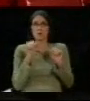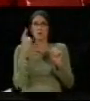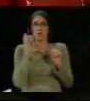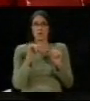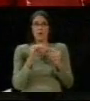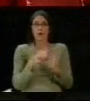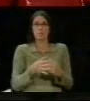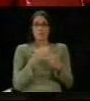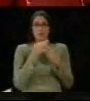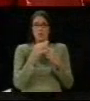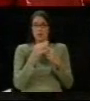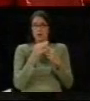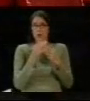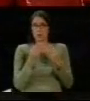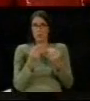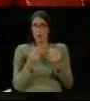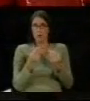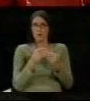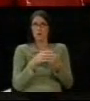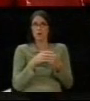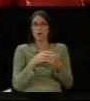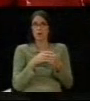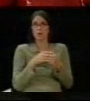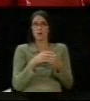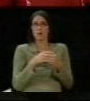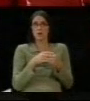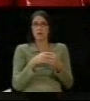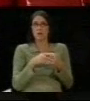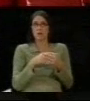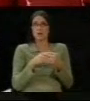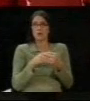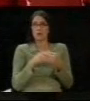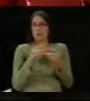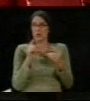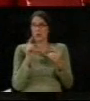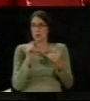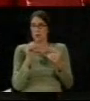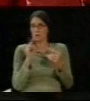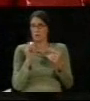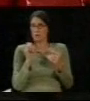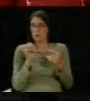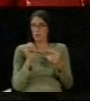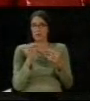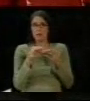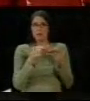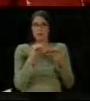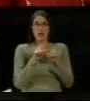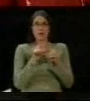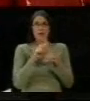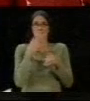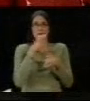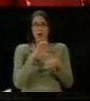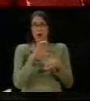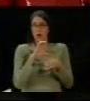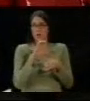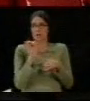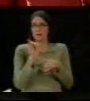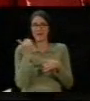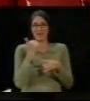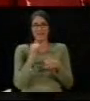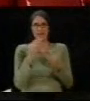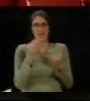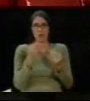that particular piece of property to be defined as hot in any property in the rest of